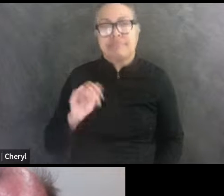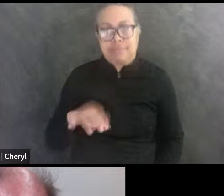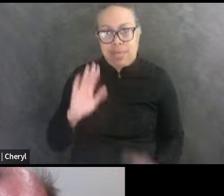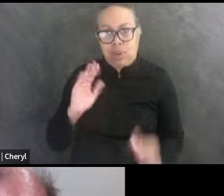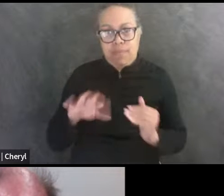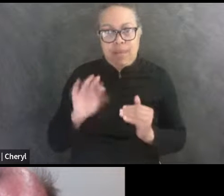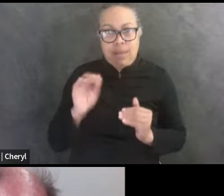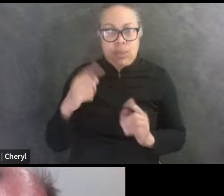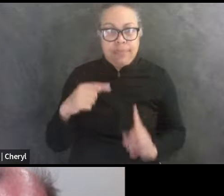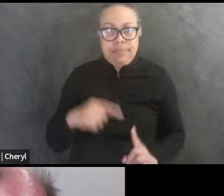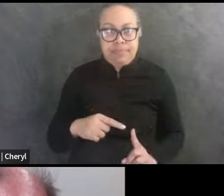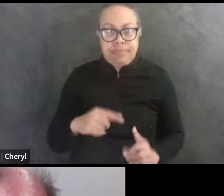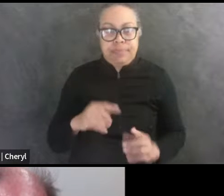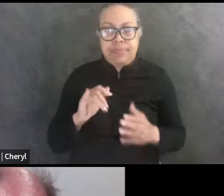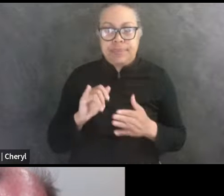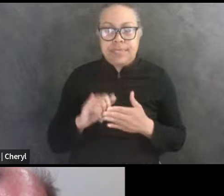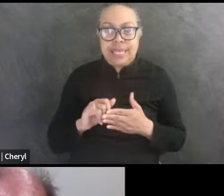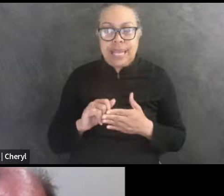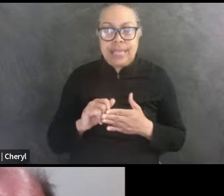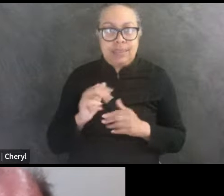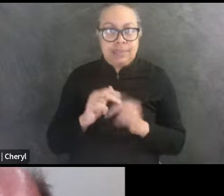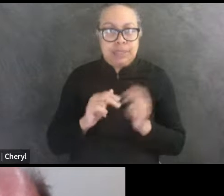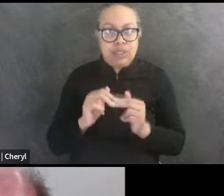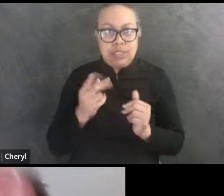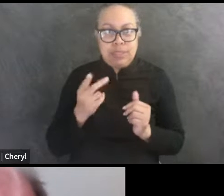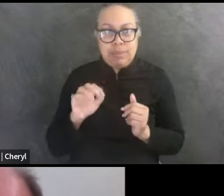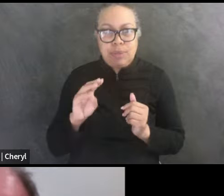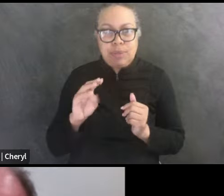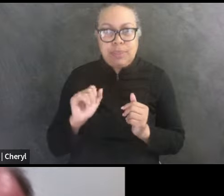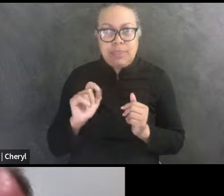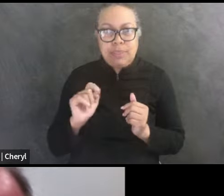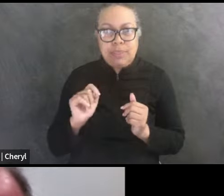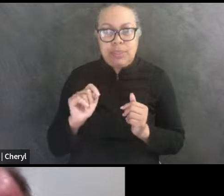this is the building permit